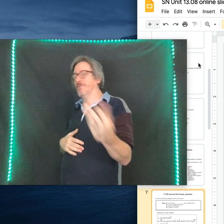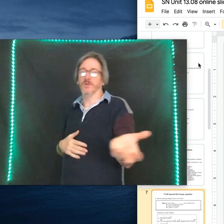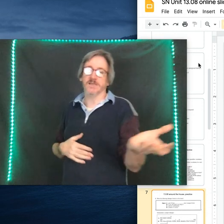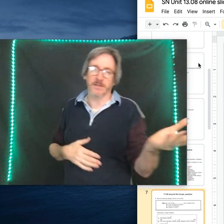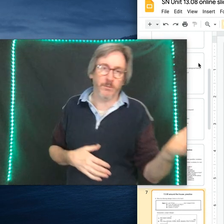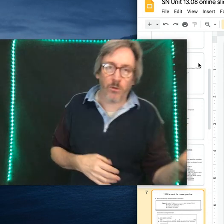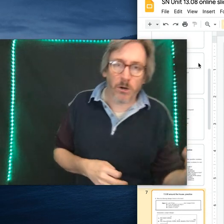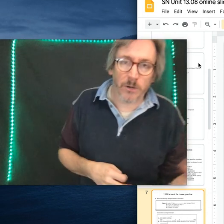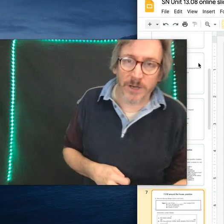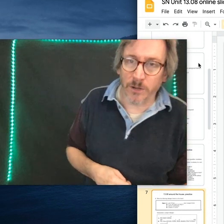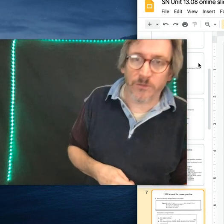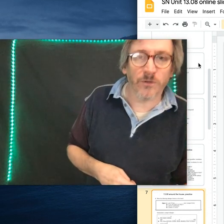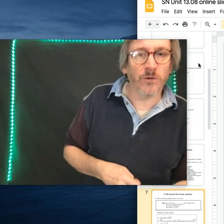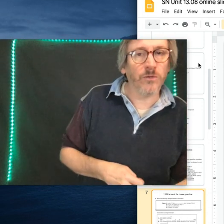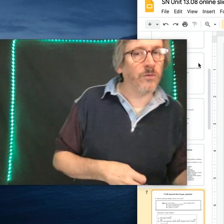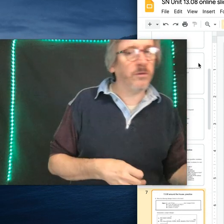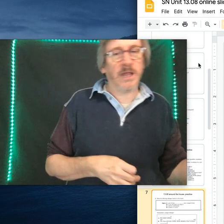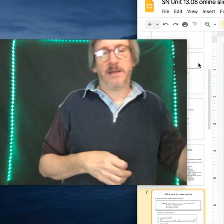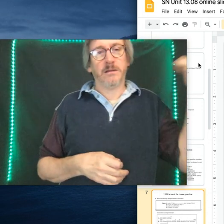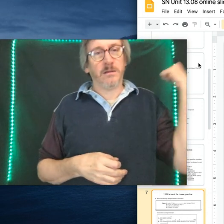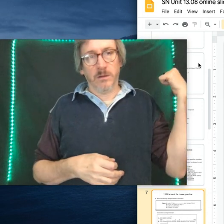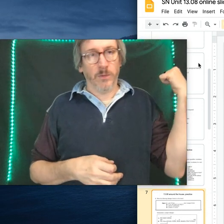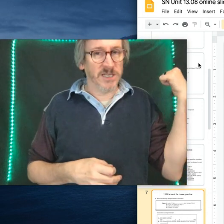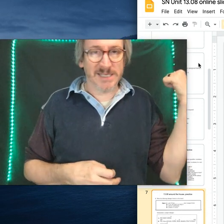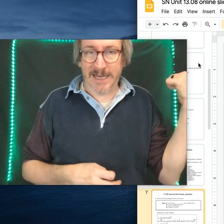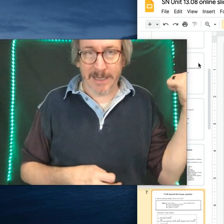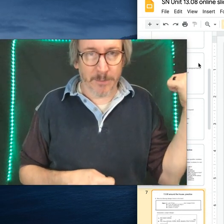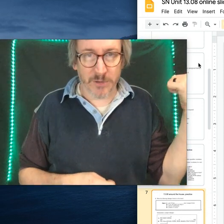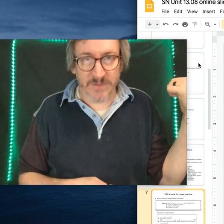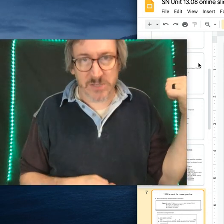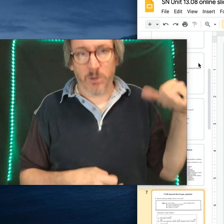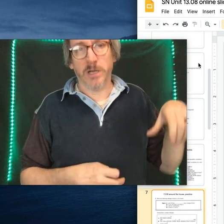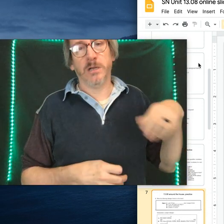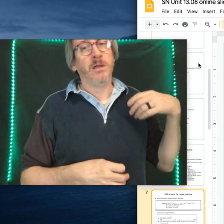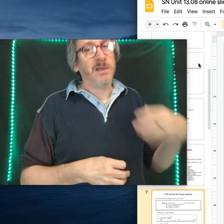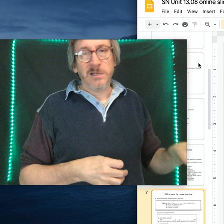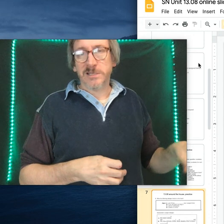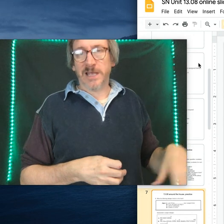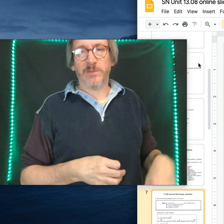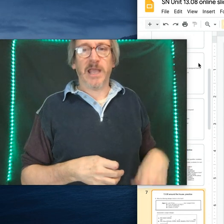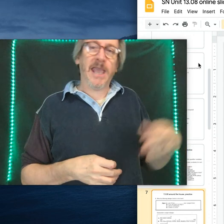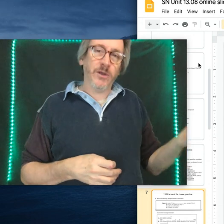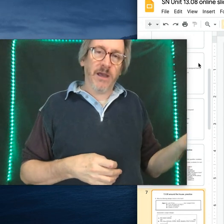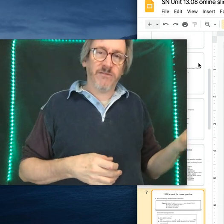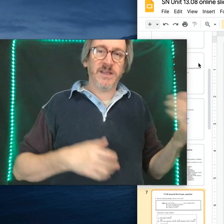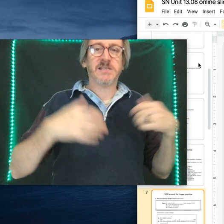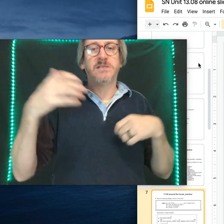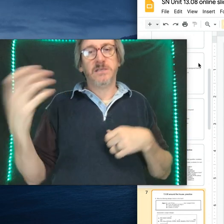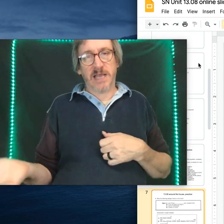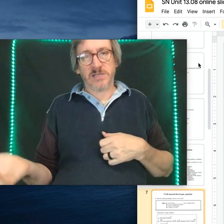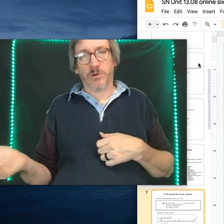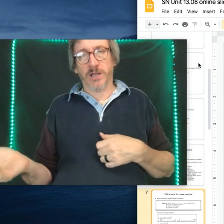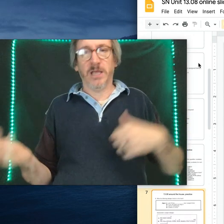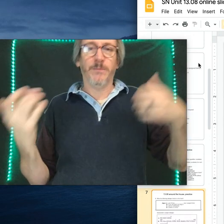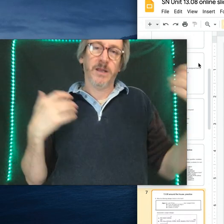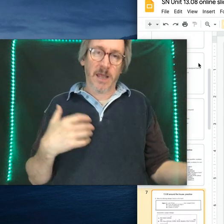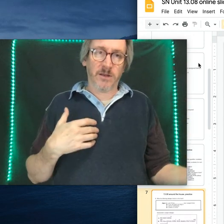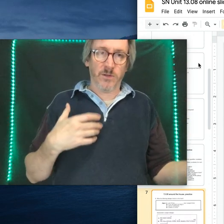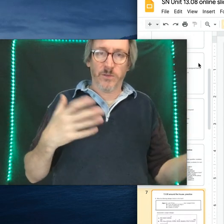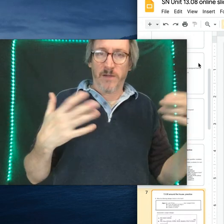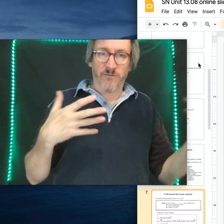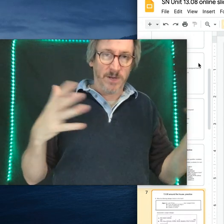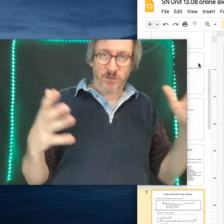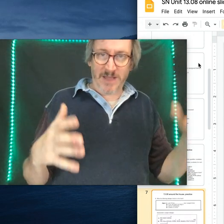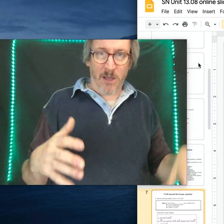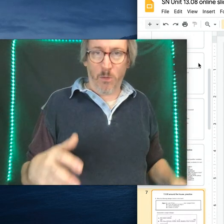So we put this on the board. We'd go through that. We just did it in the previous one. Same thing. Hey, do you have this? Yes. Where do you keep it?